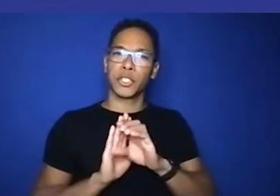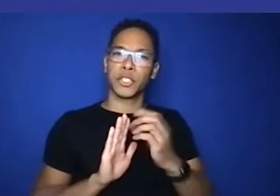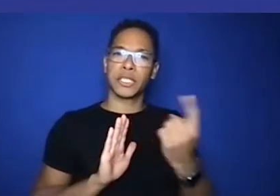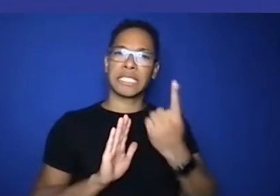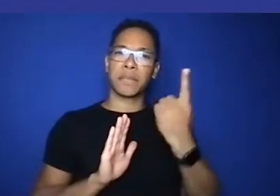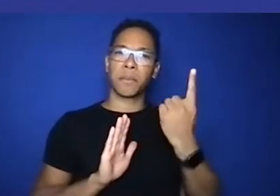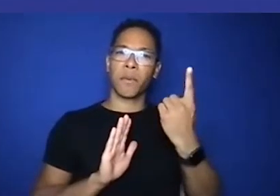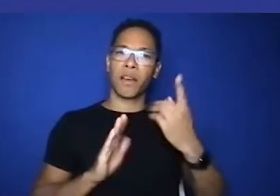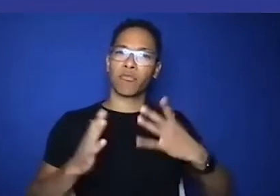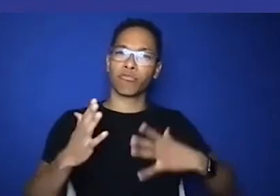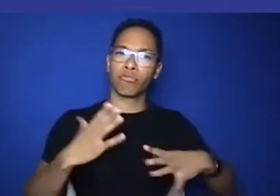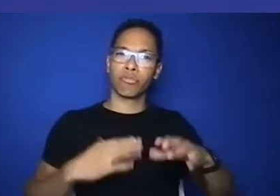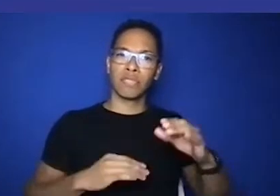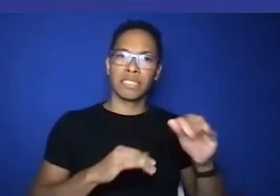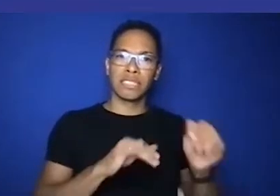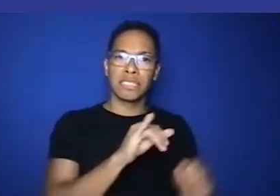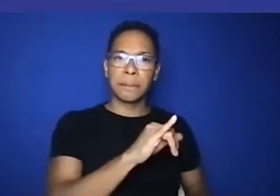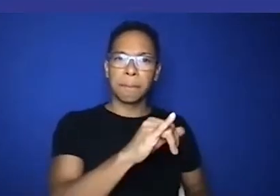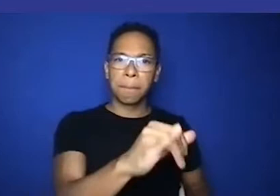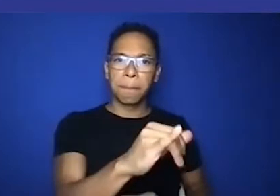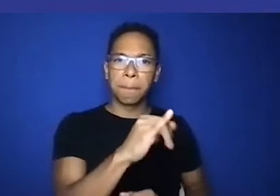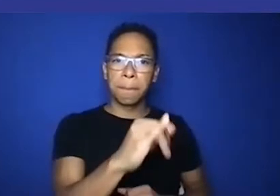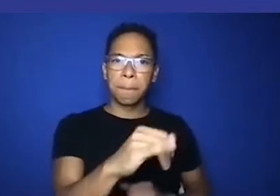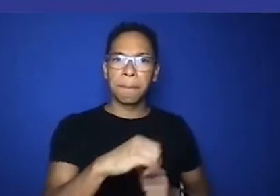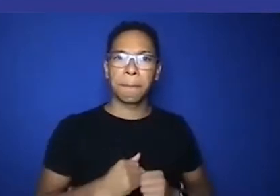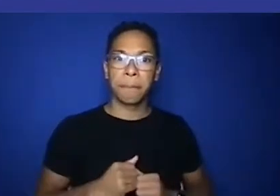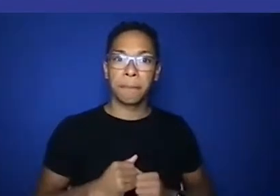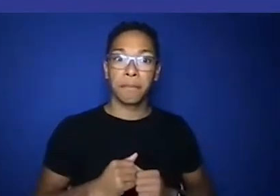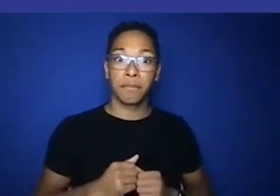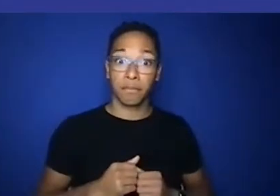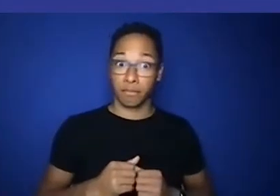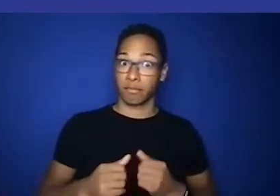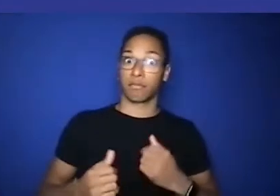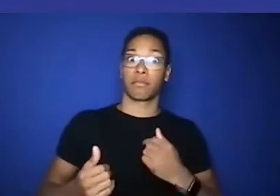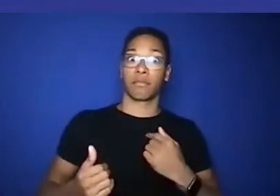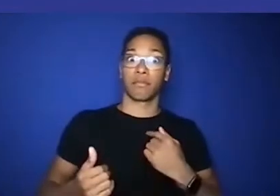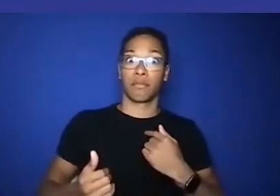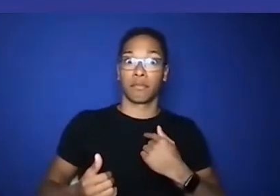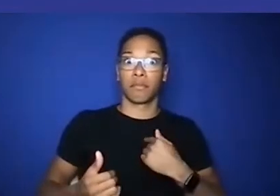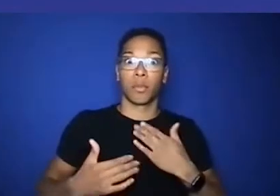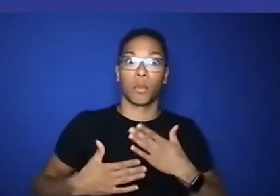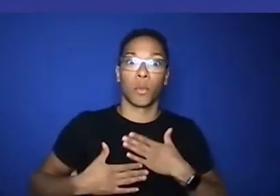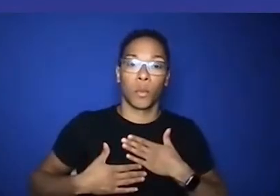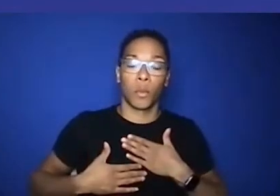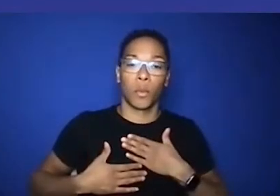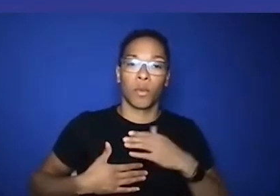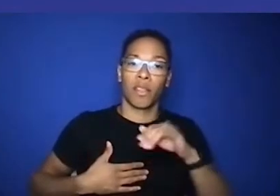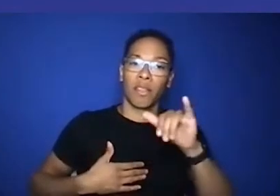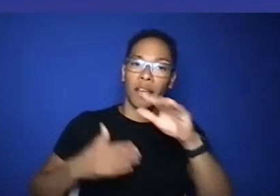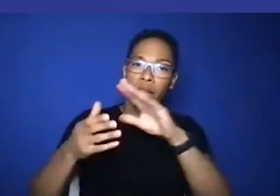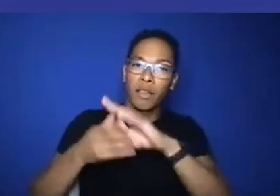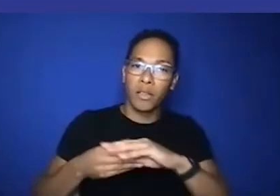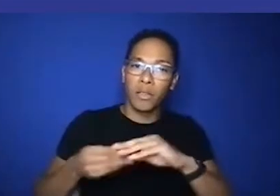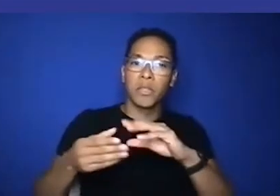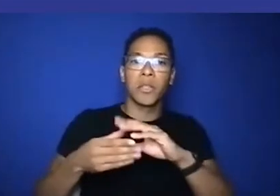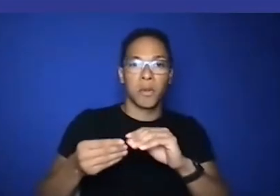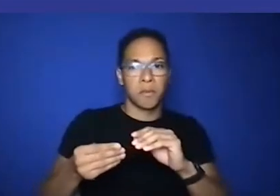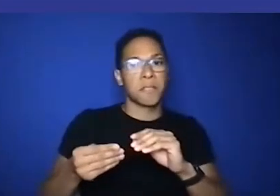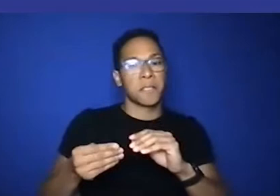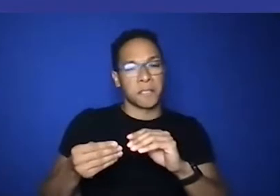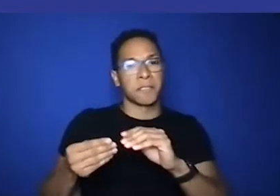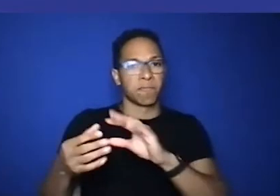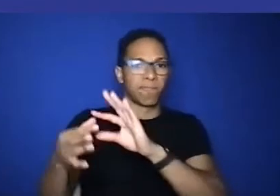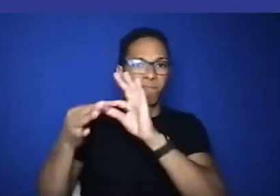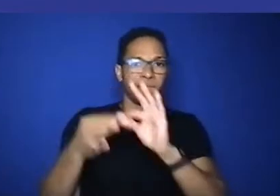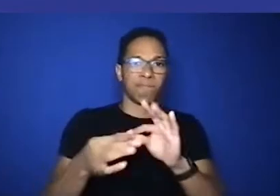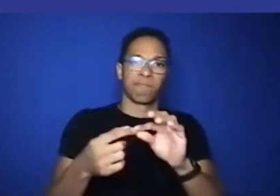And for me, that is just a story that illustrates some of the dimensions that I think we're going to be talking about